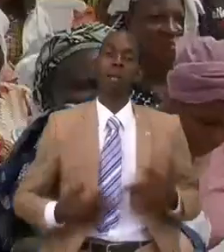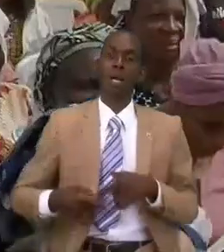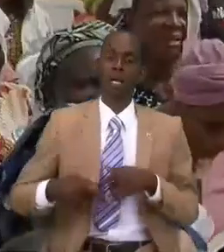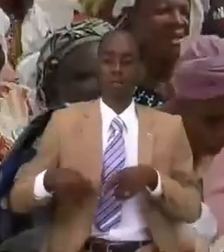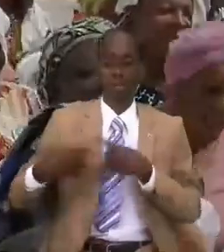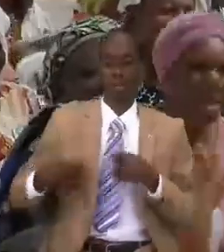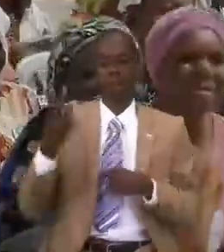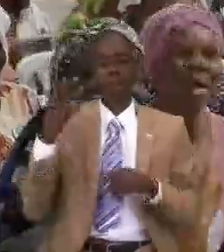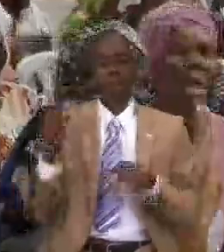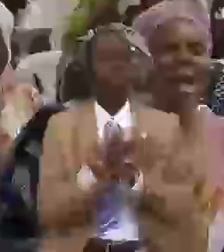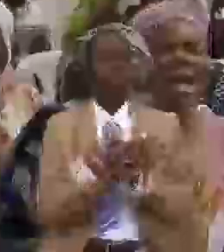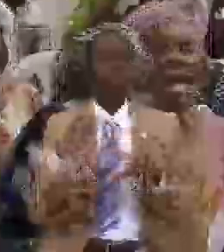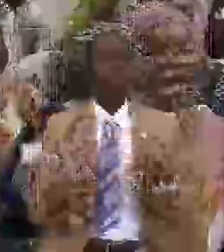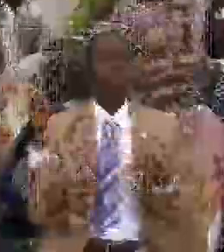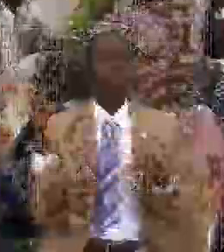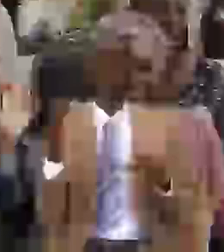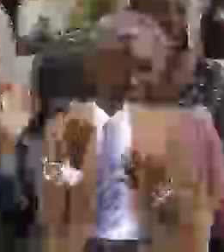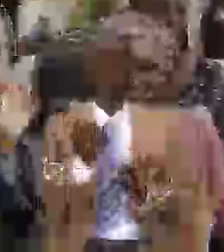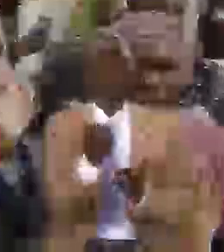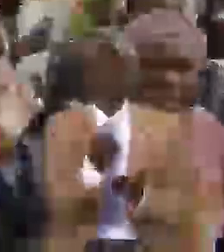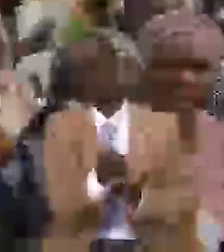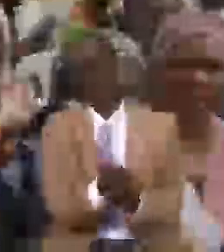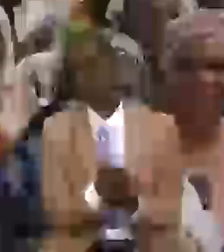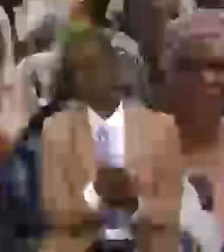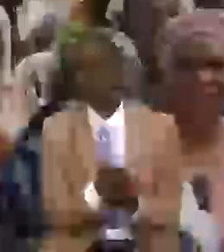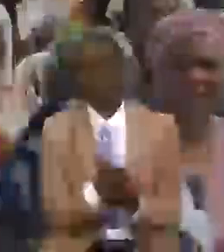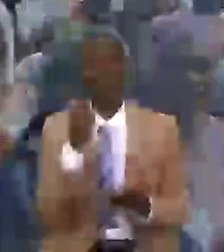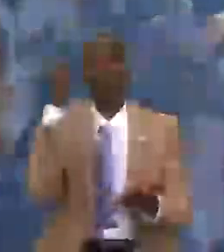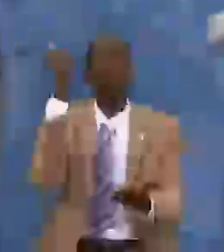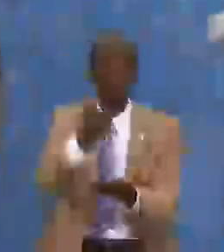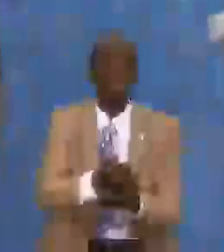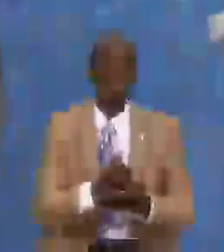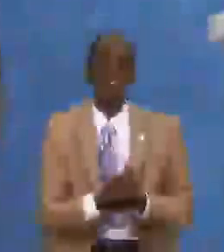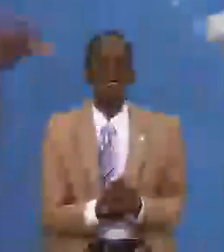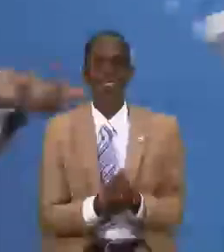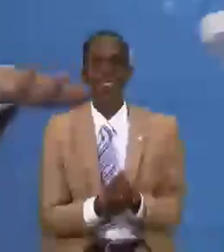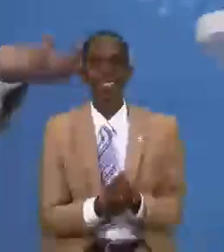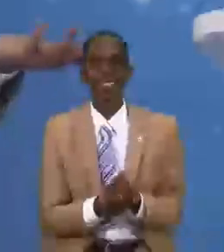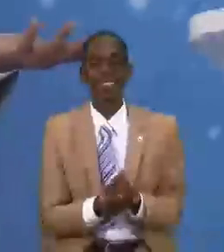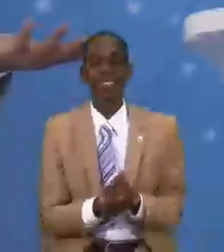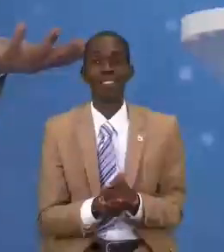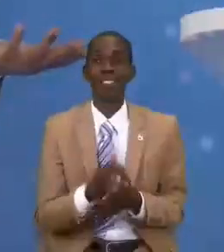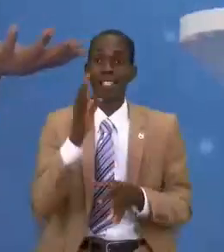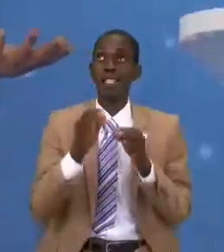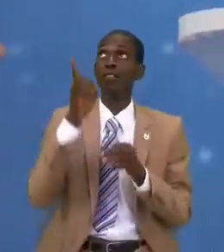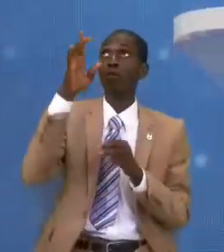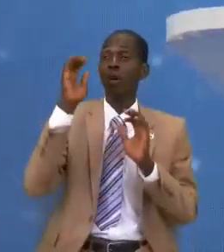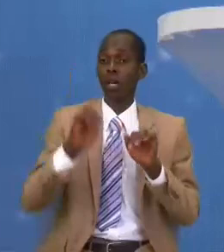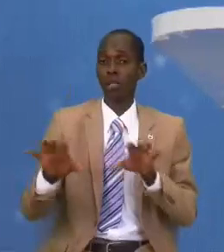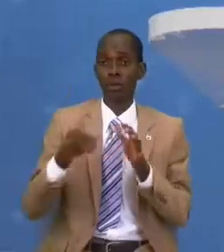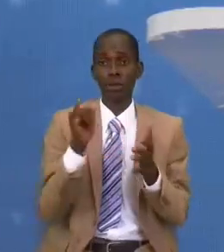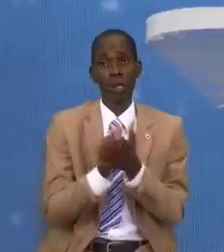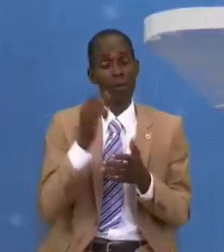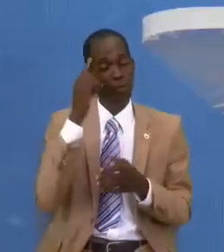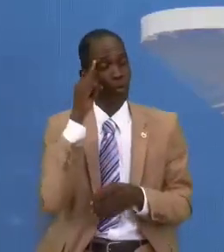Amen. Now, if God could do that for them far away, they were knowing me for the first time. You have